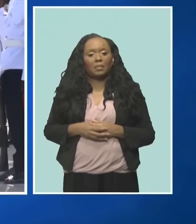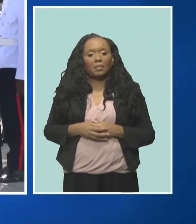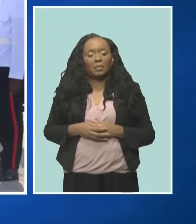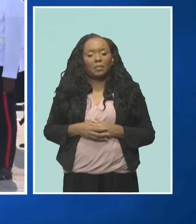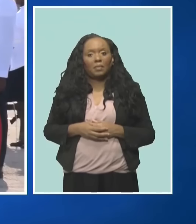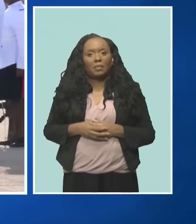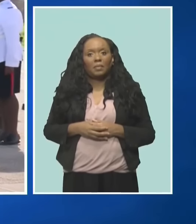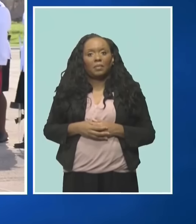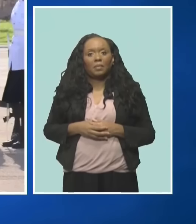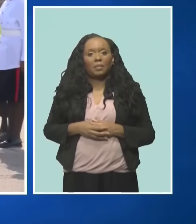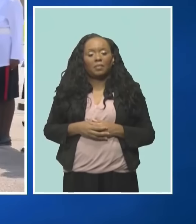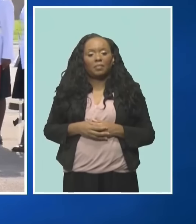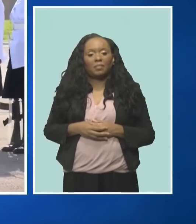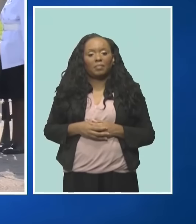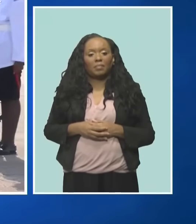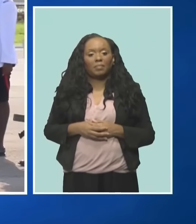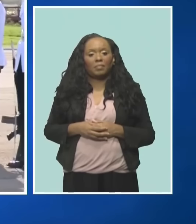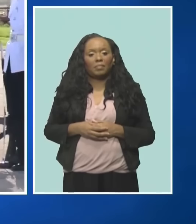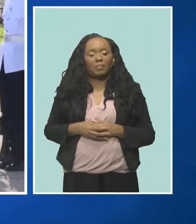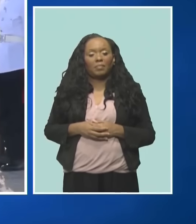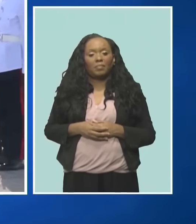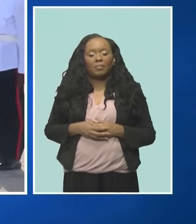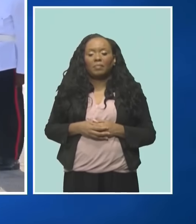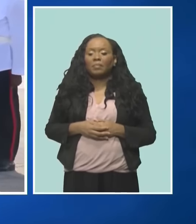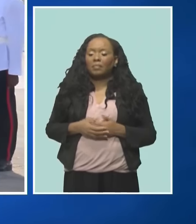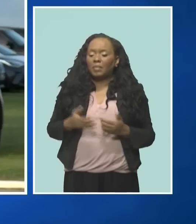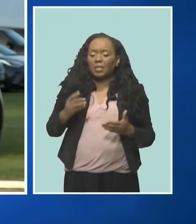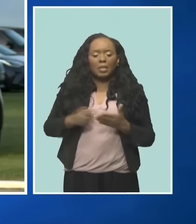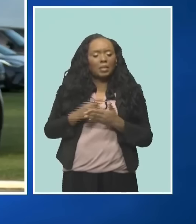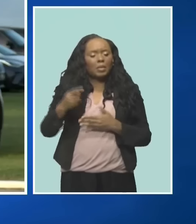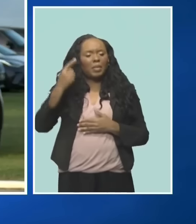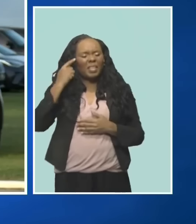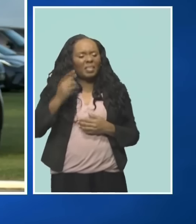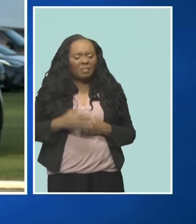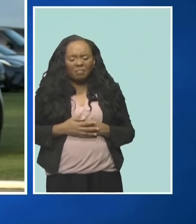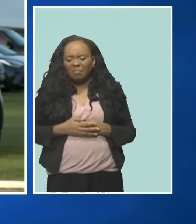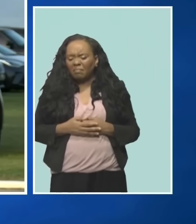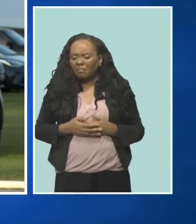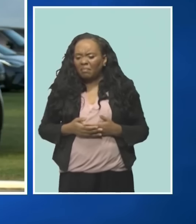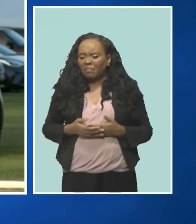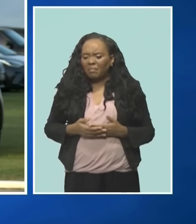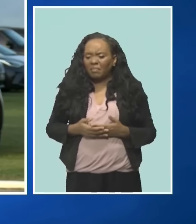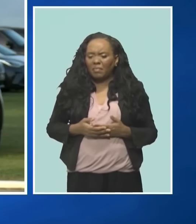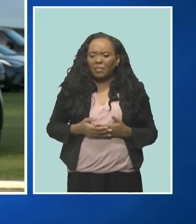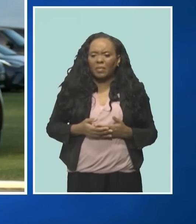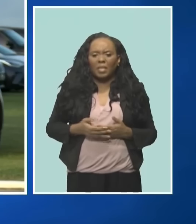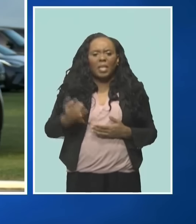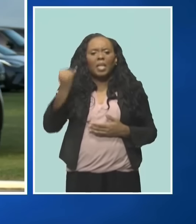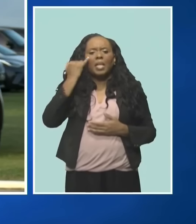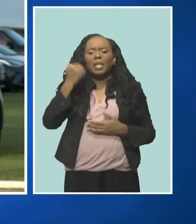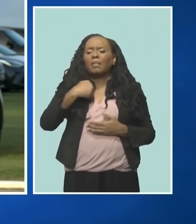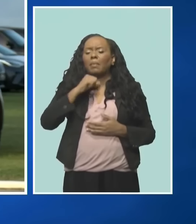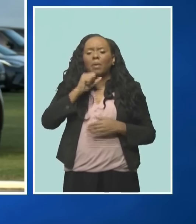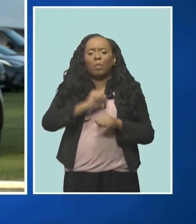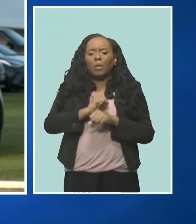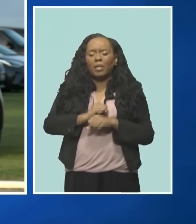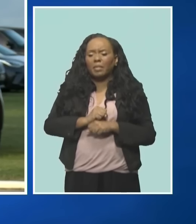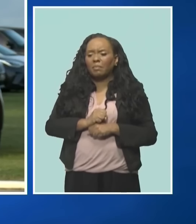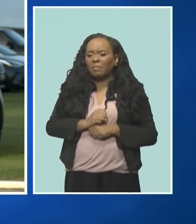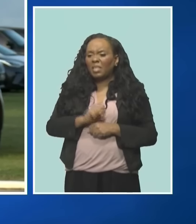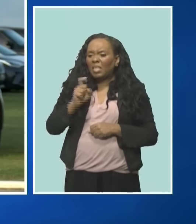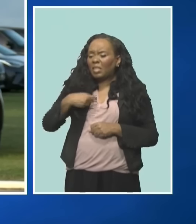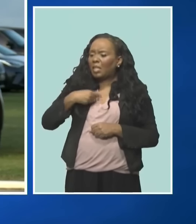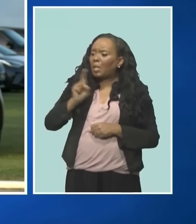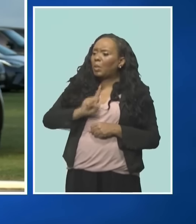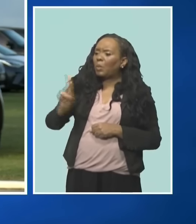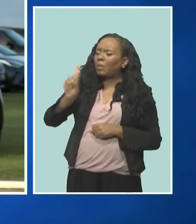as a police officer, should I go here in my off duty, when I'm off duty?